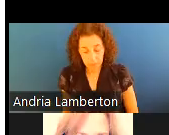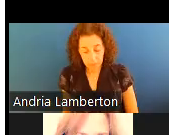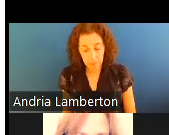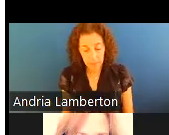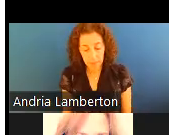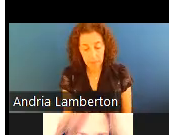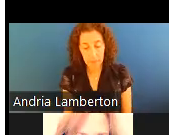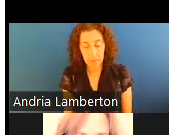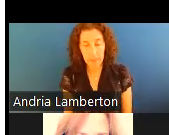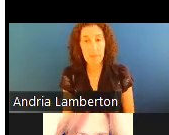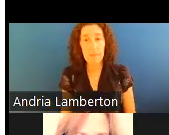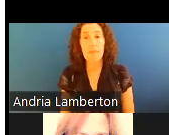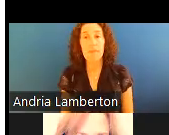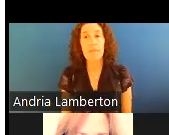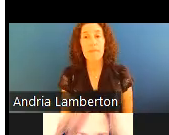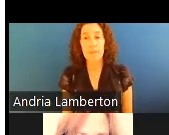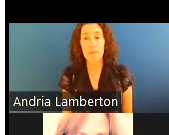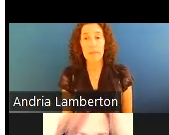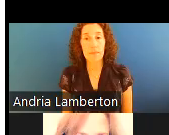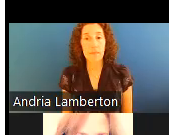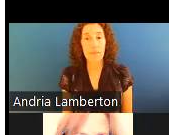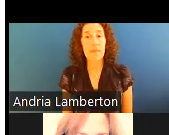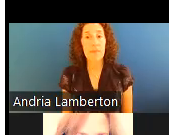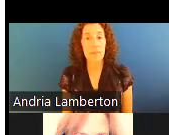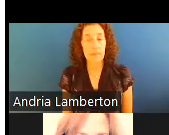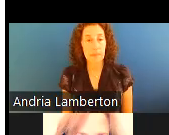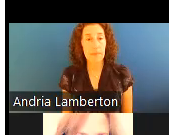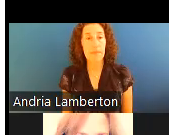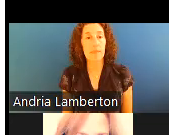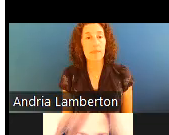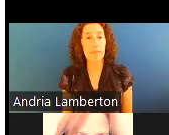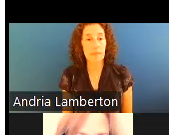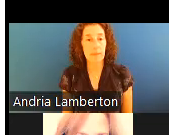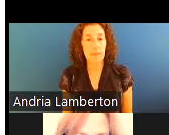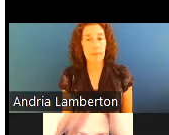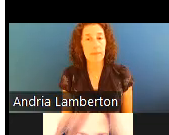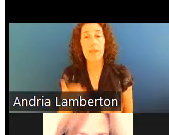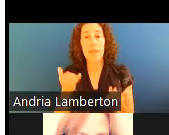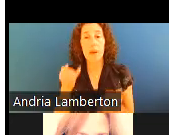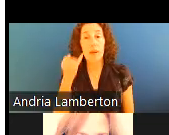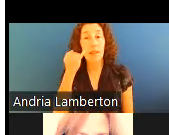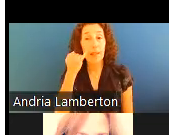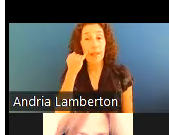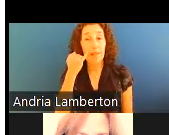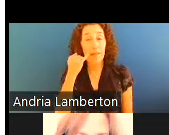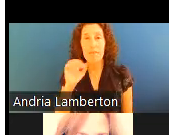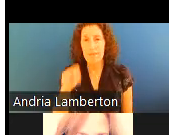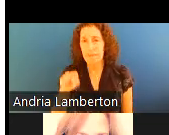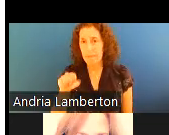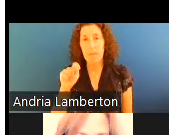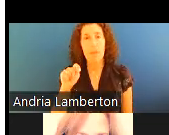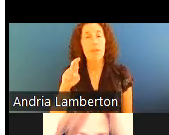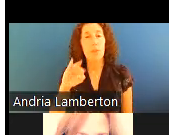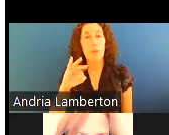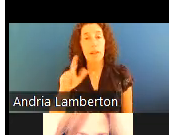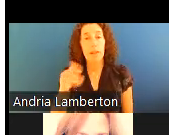So what happens if the case does go to trial? Trials begin with voir dire or jury selection if it is